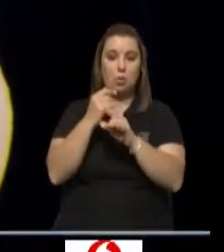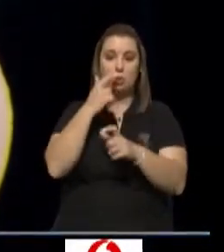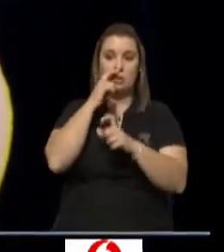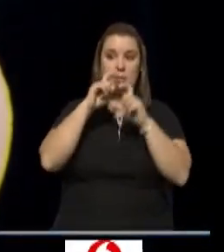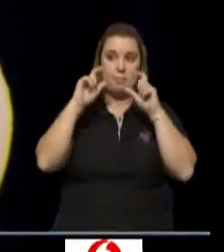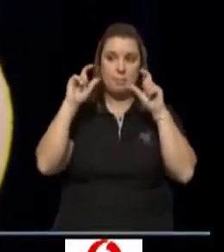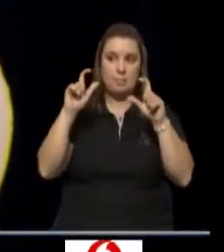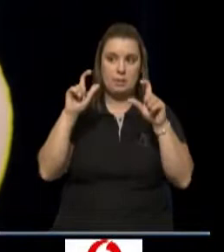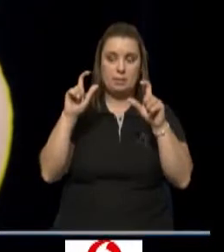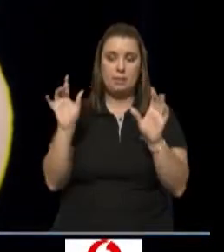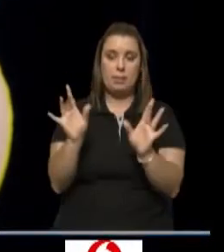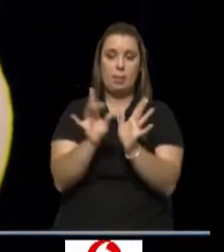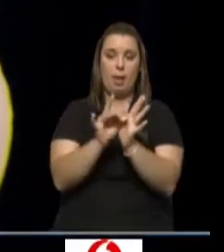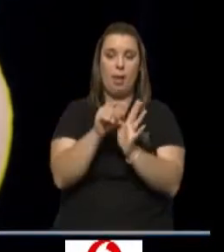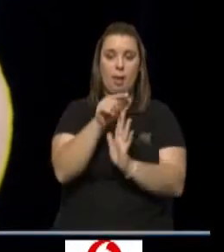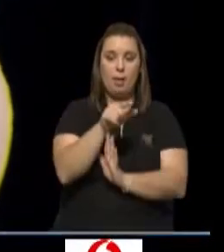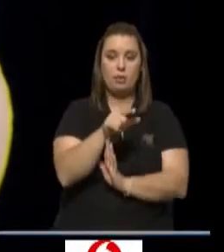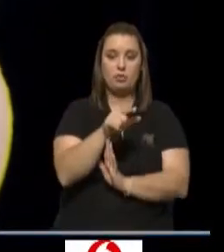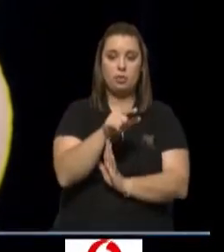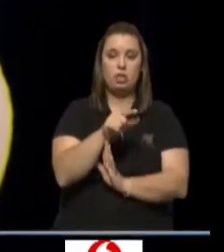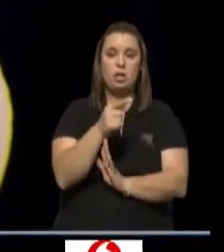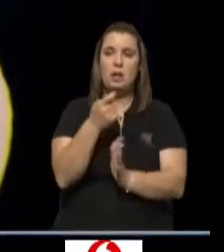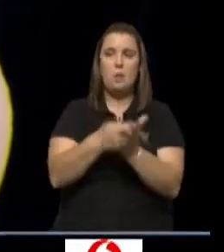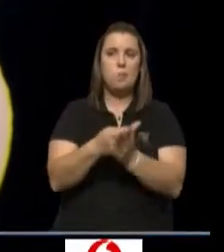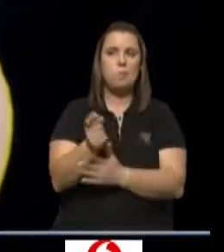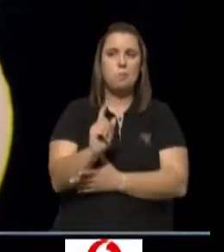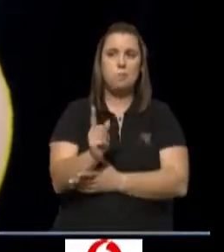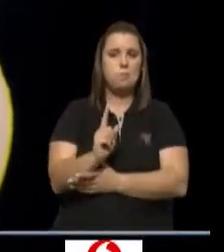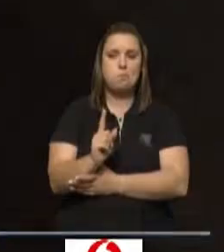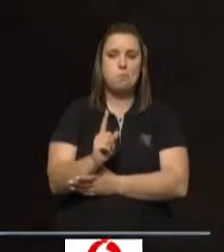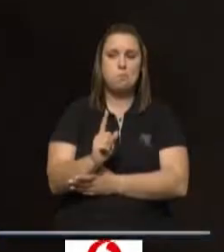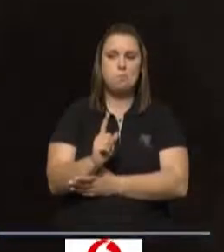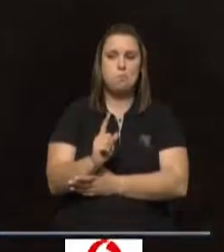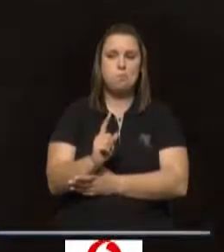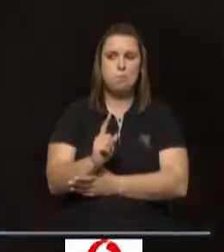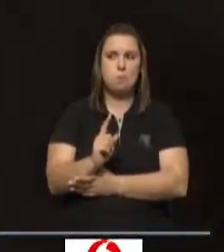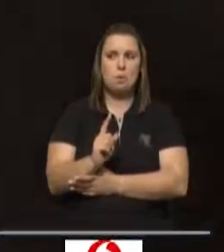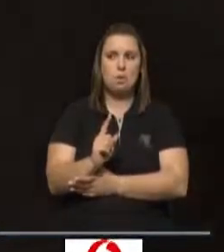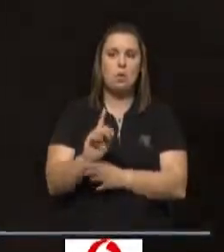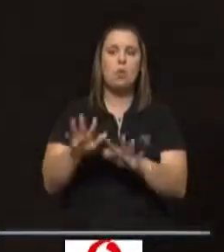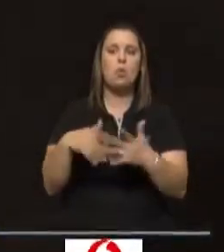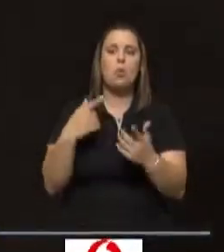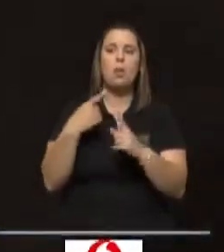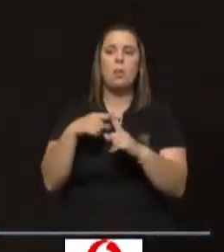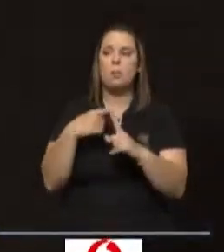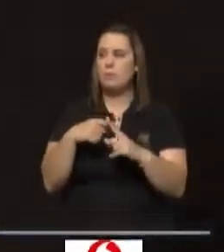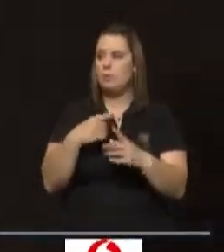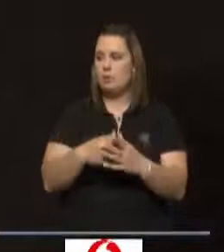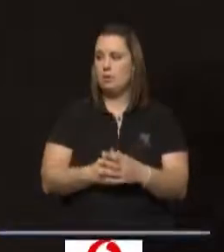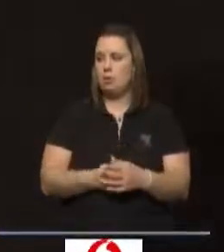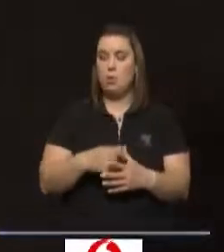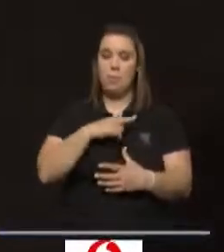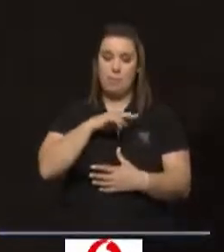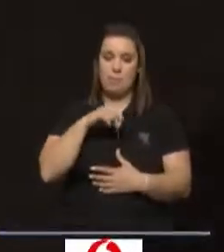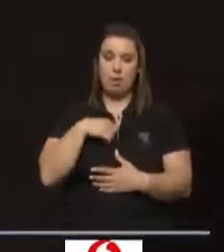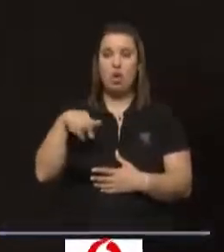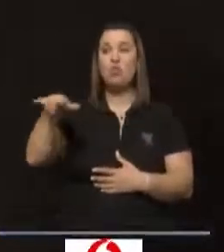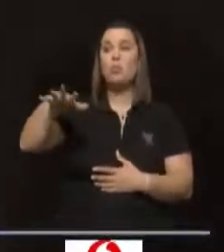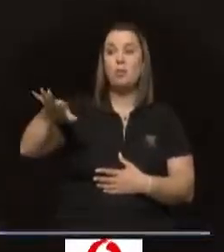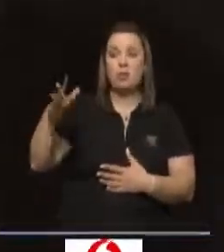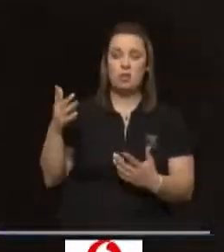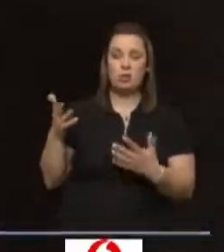for other companies that then become attached to these and not pay for it? What's the